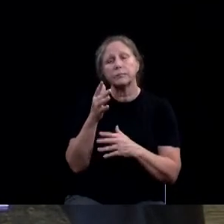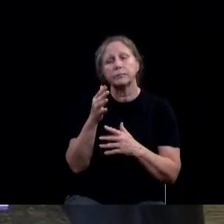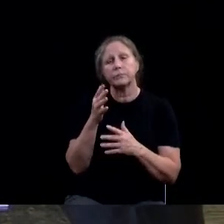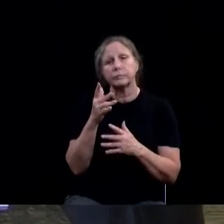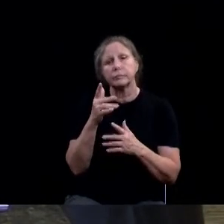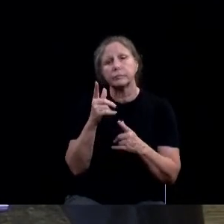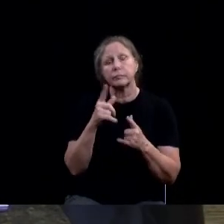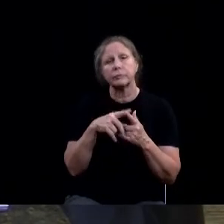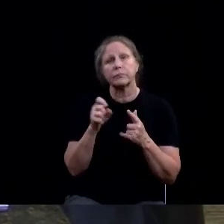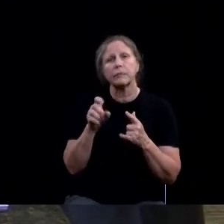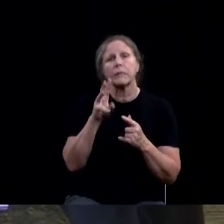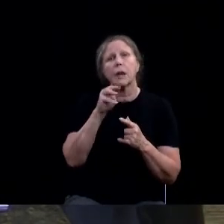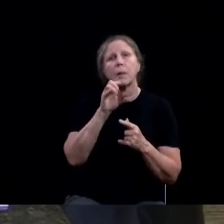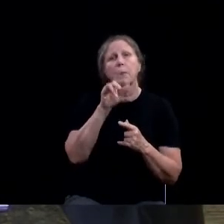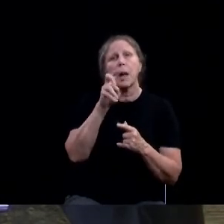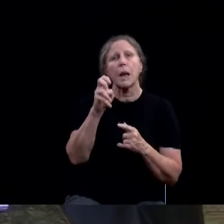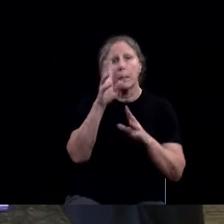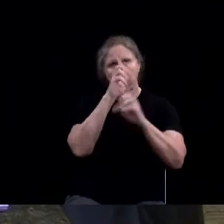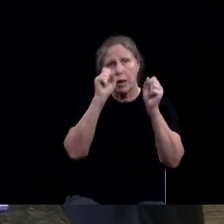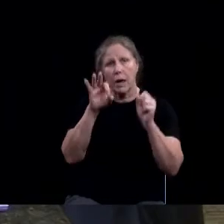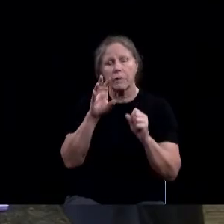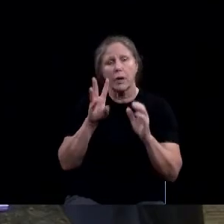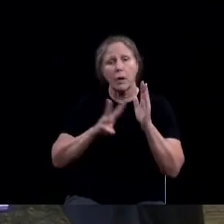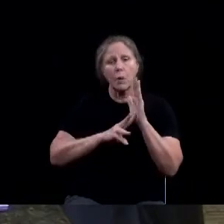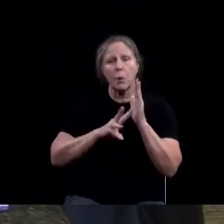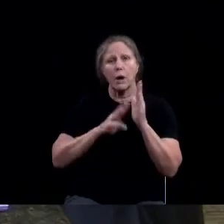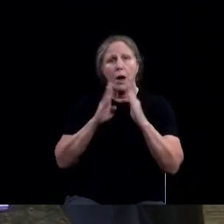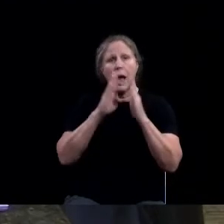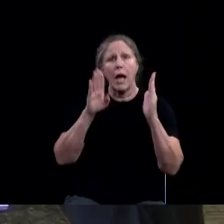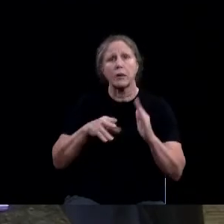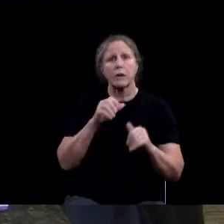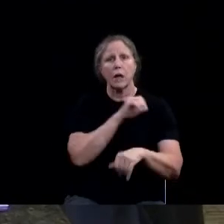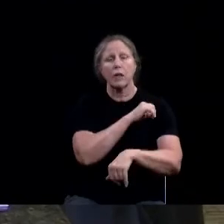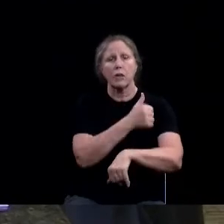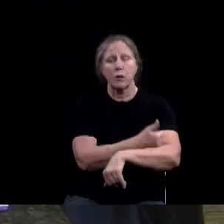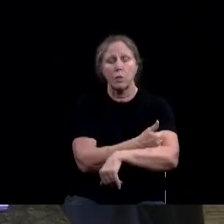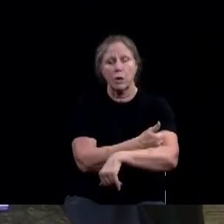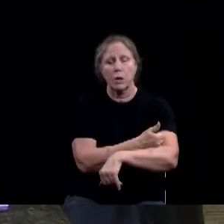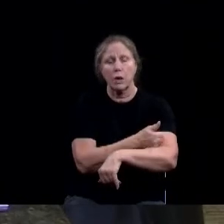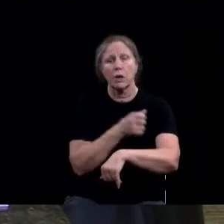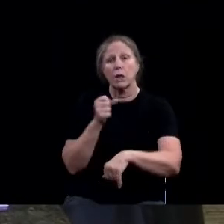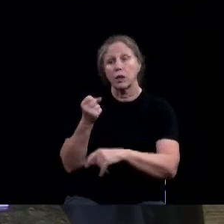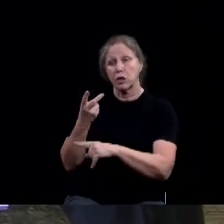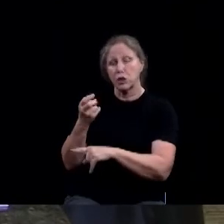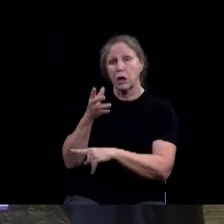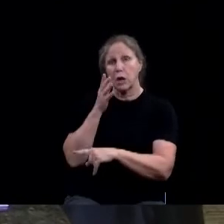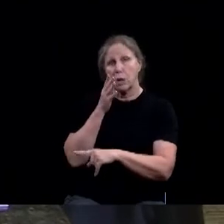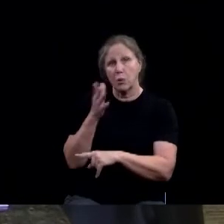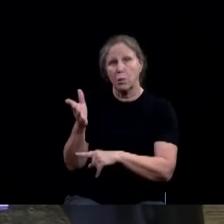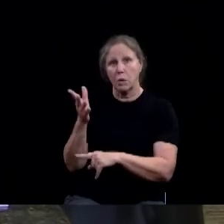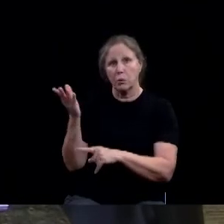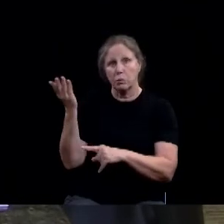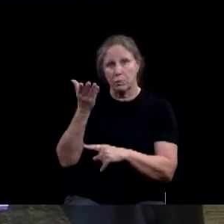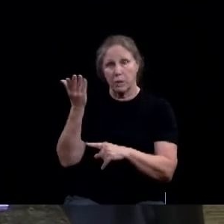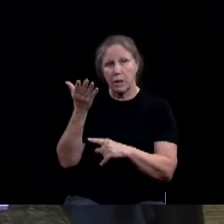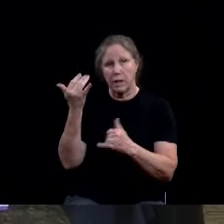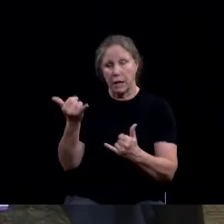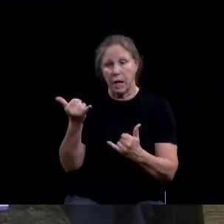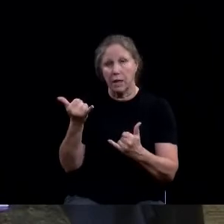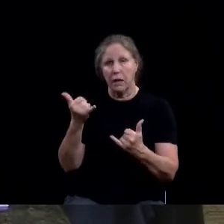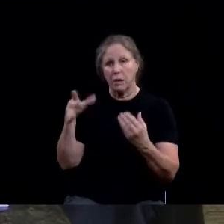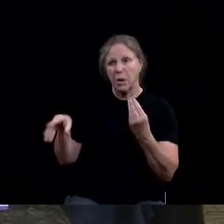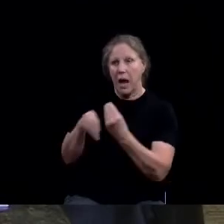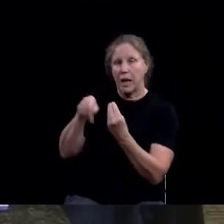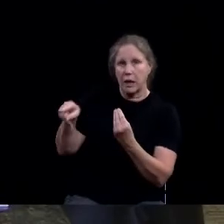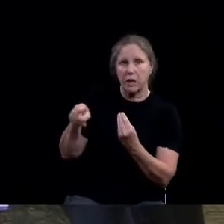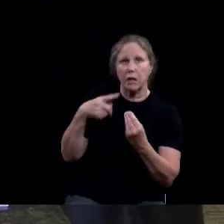Waco Housing Authority. We're adding her to the session now. She'll be joining us to discuss the Waco Housing